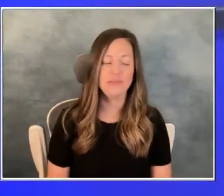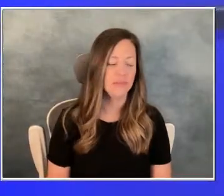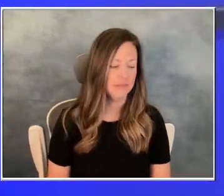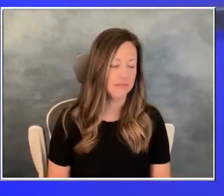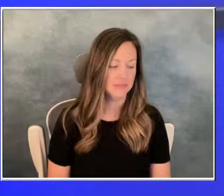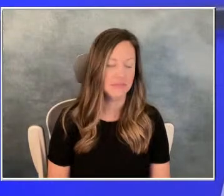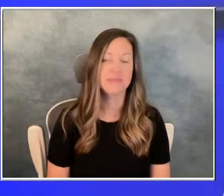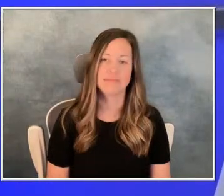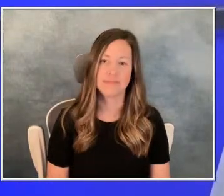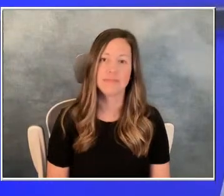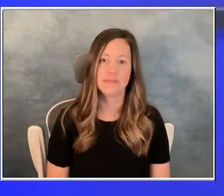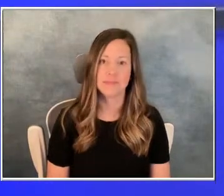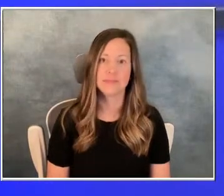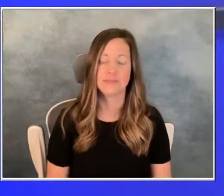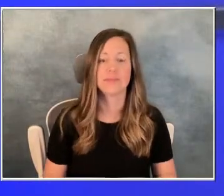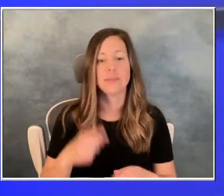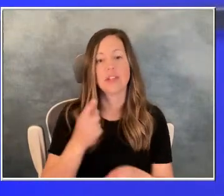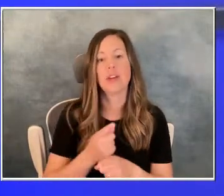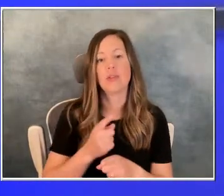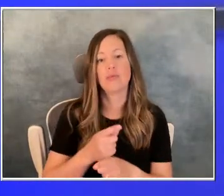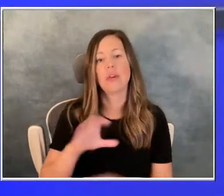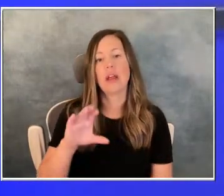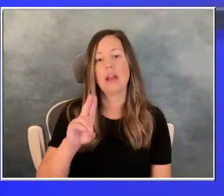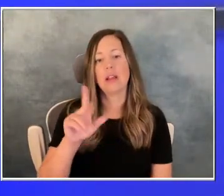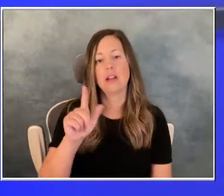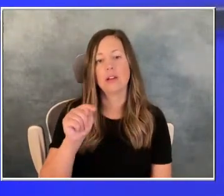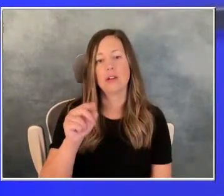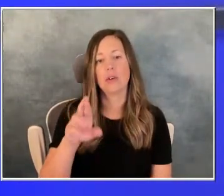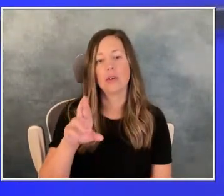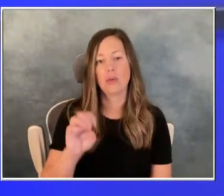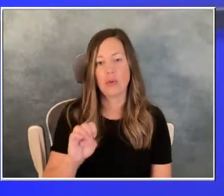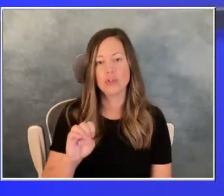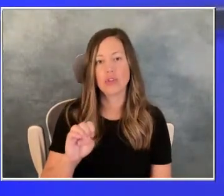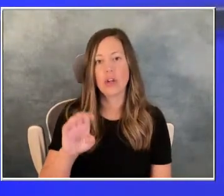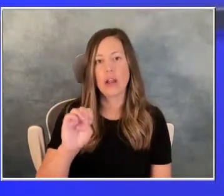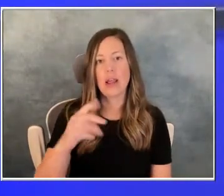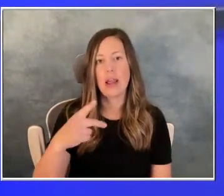so cultured epidermal autografts, CEA,